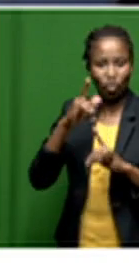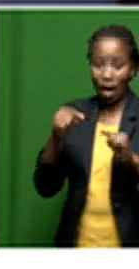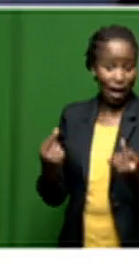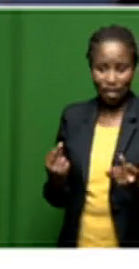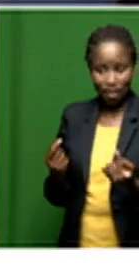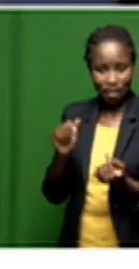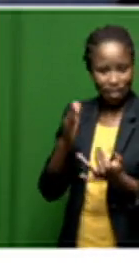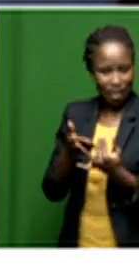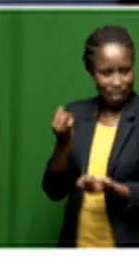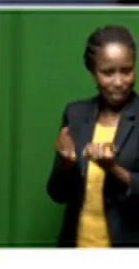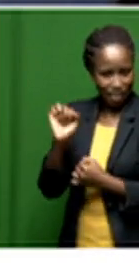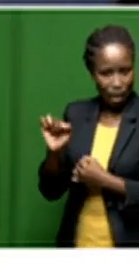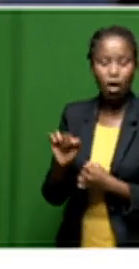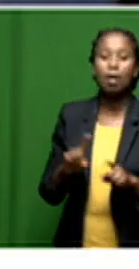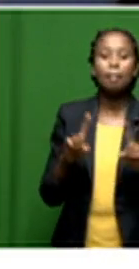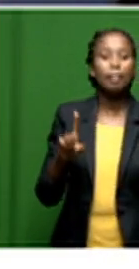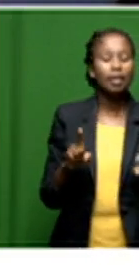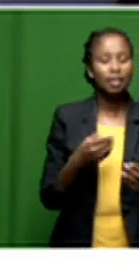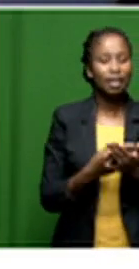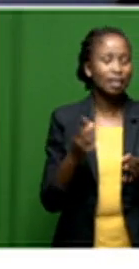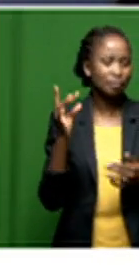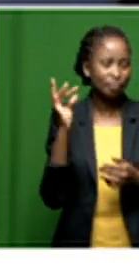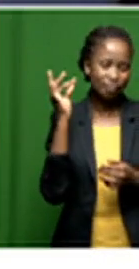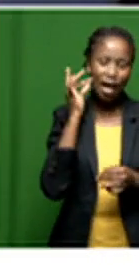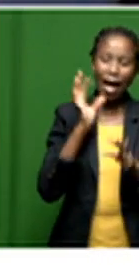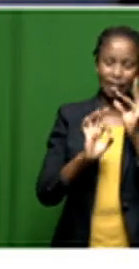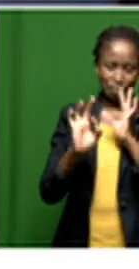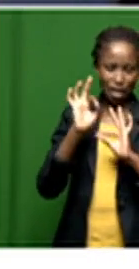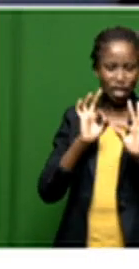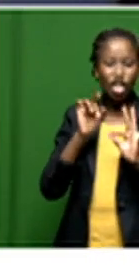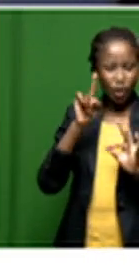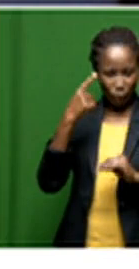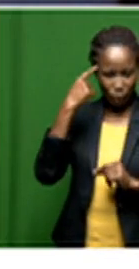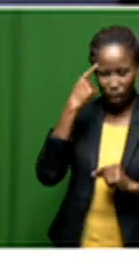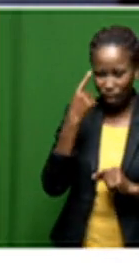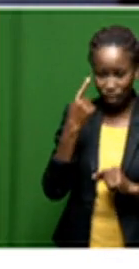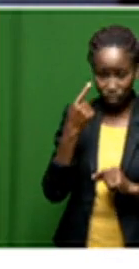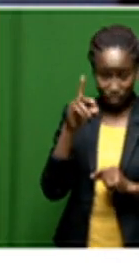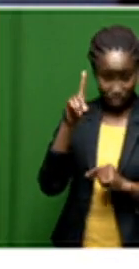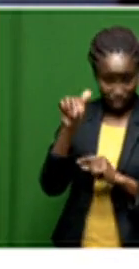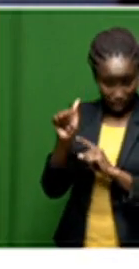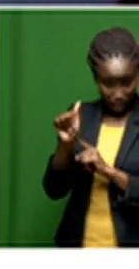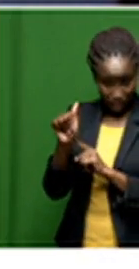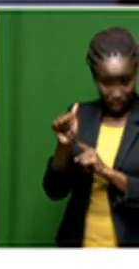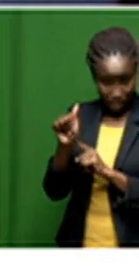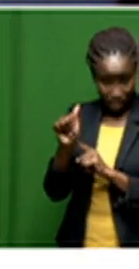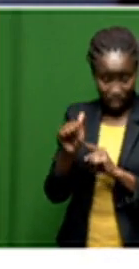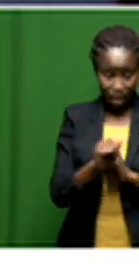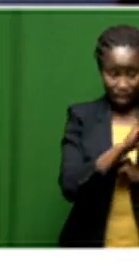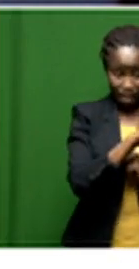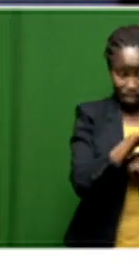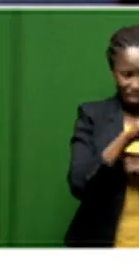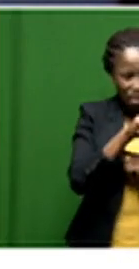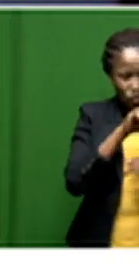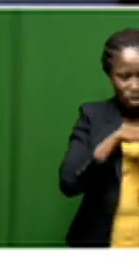But perhaps you can give us from, you know, CASAC's point of view, what do you believe the chances are for the DA with the IEC's reasoning?